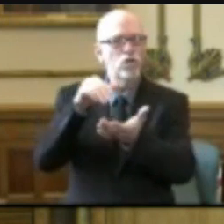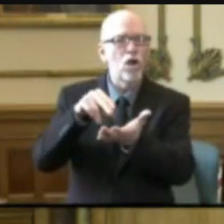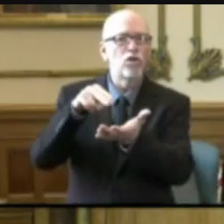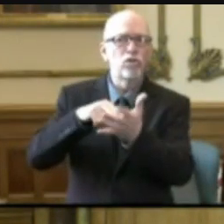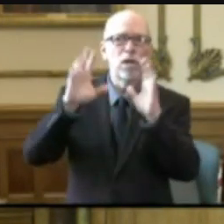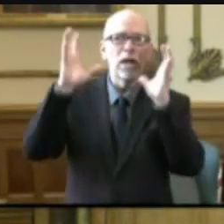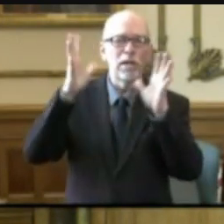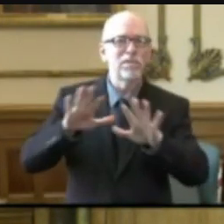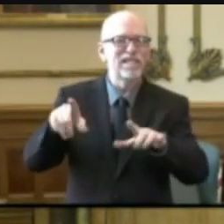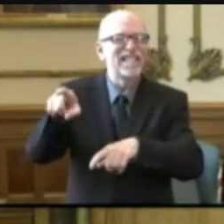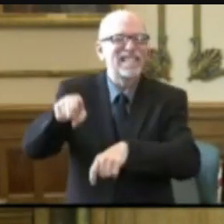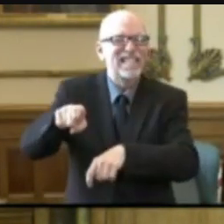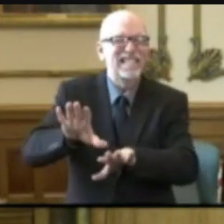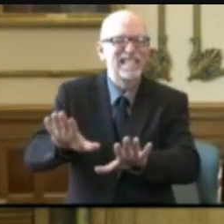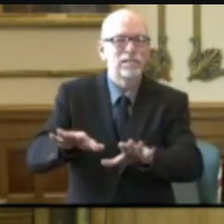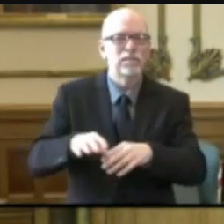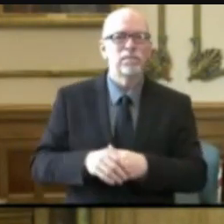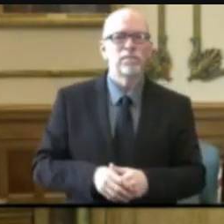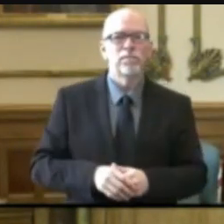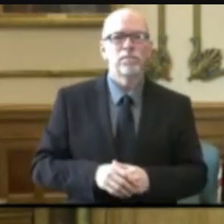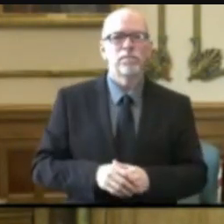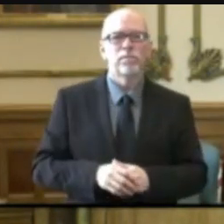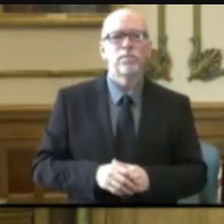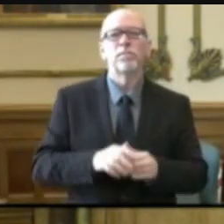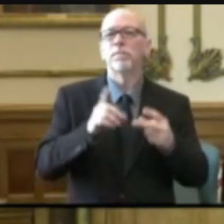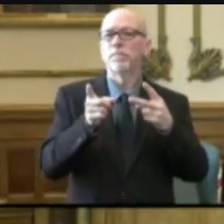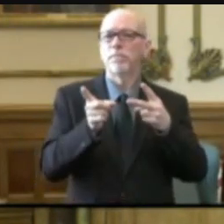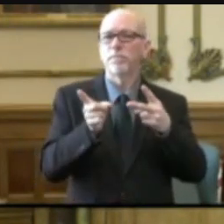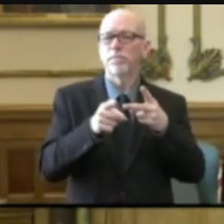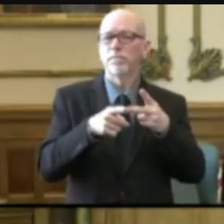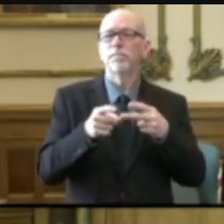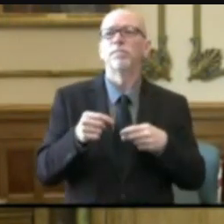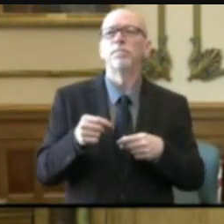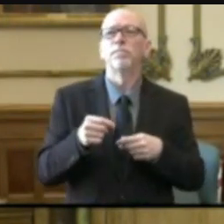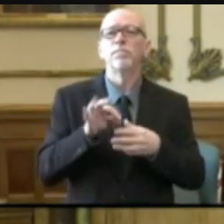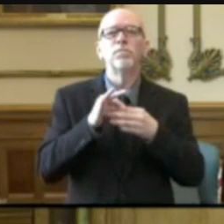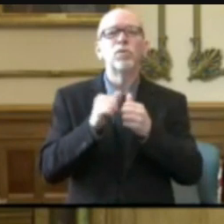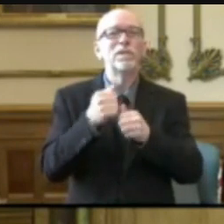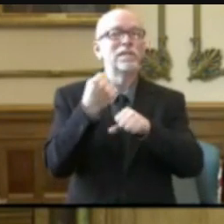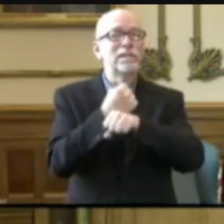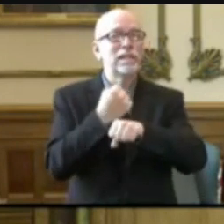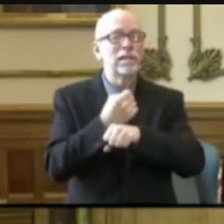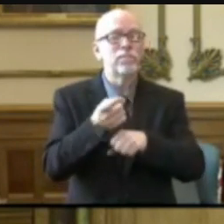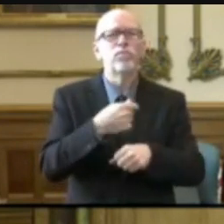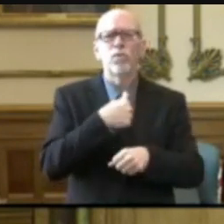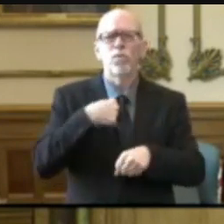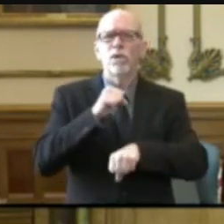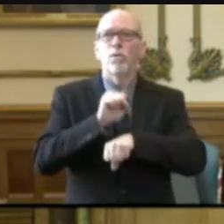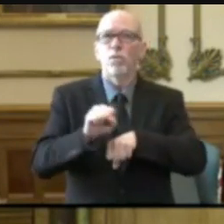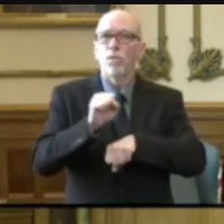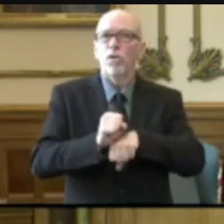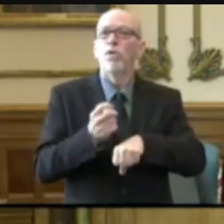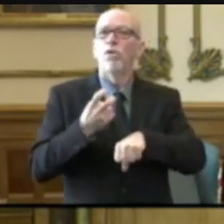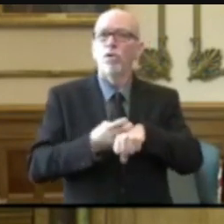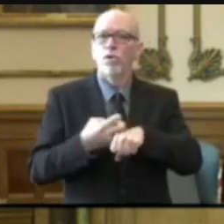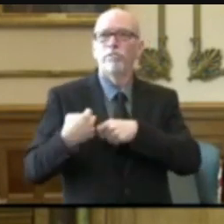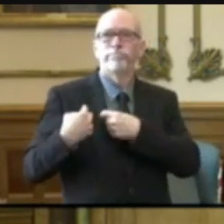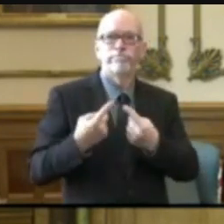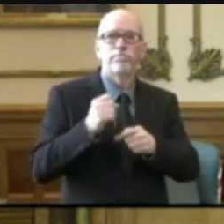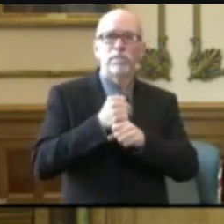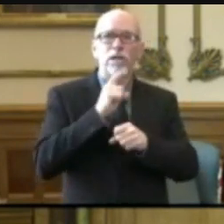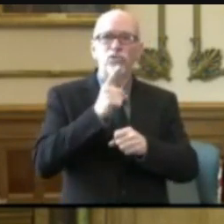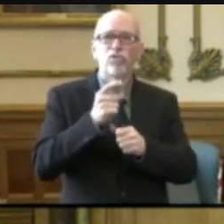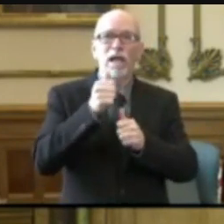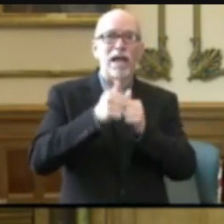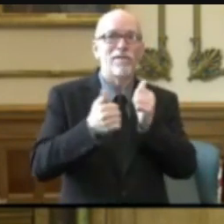healthcare personnel need so desperately. The second thing with regards to the data, we have been working very hard to make sure as every